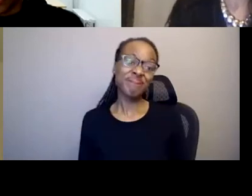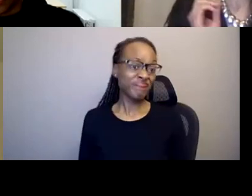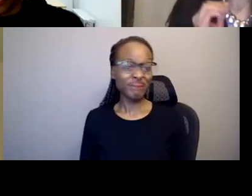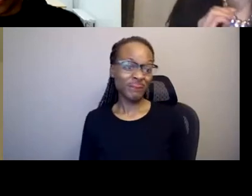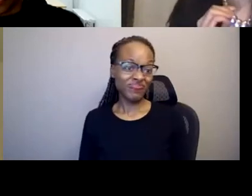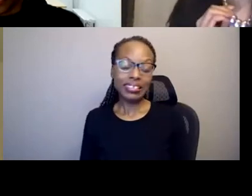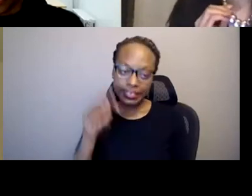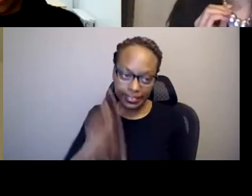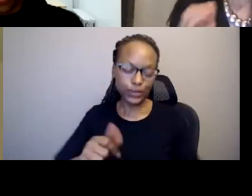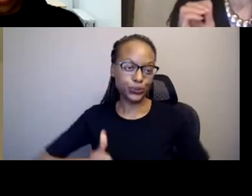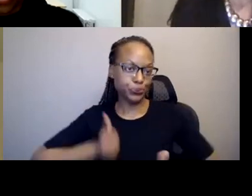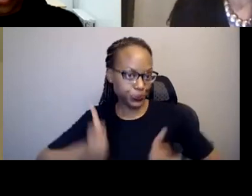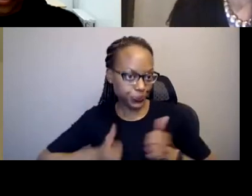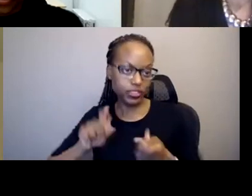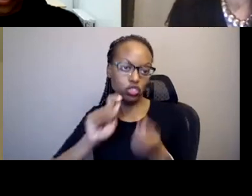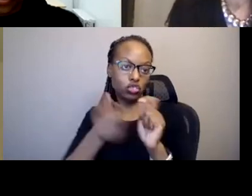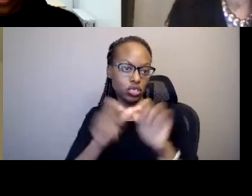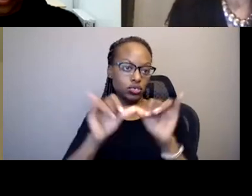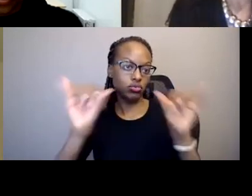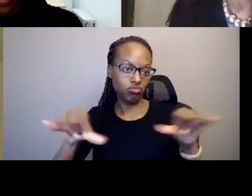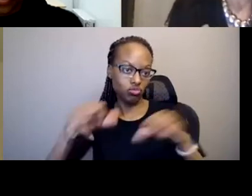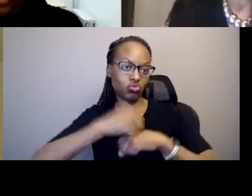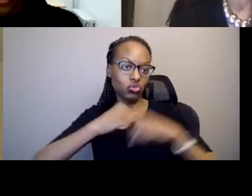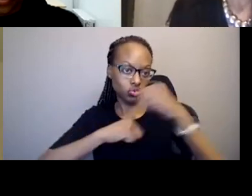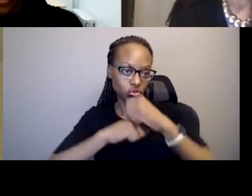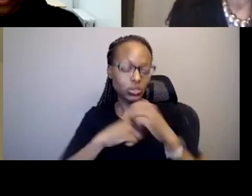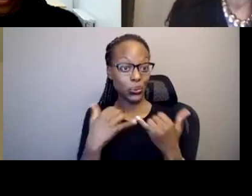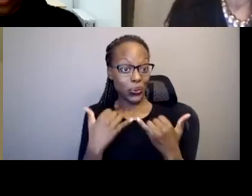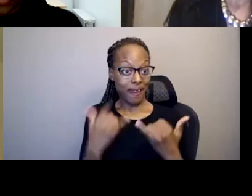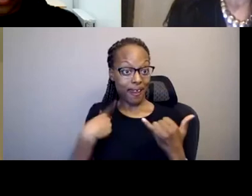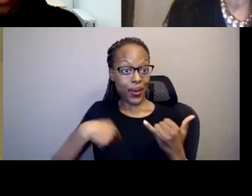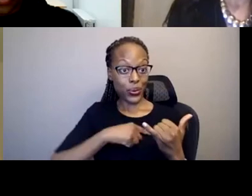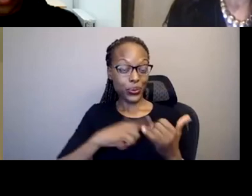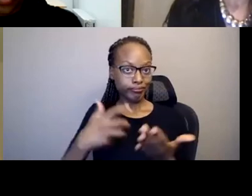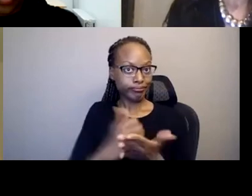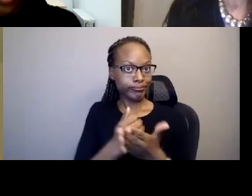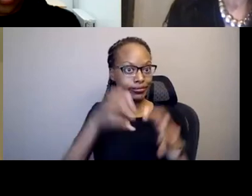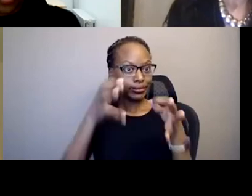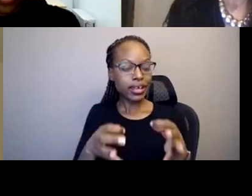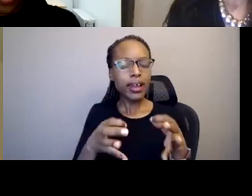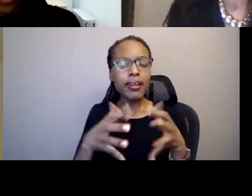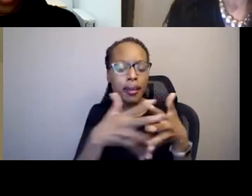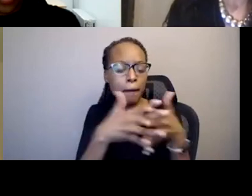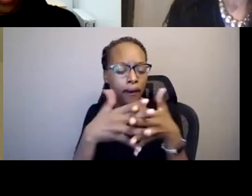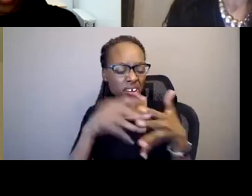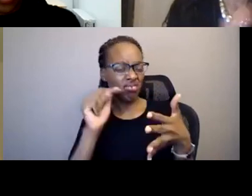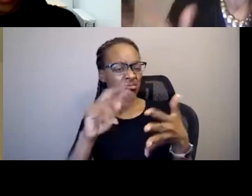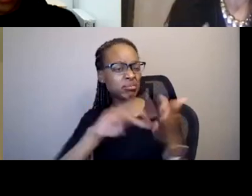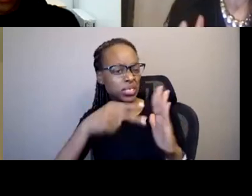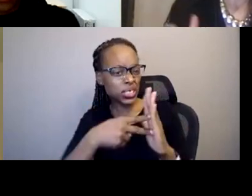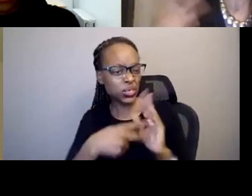who we are, who America is, who gets to belong, and who gets to be represented, in